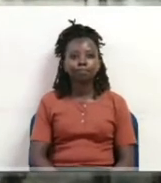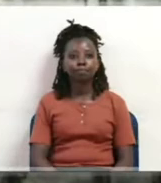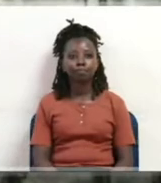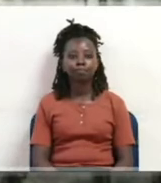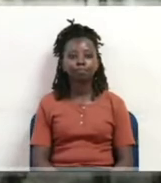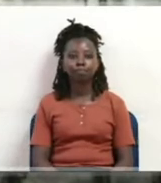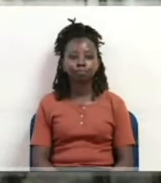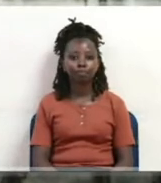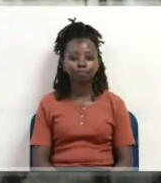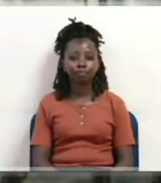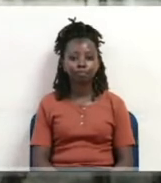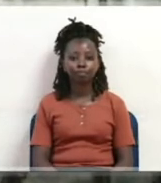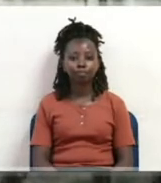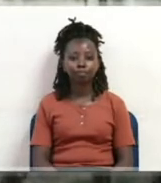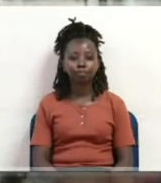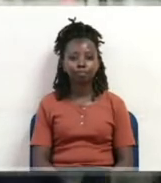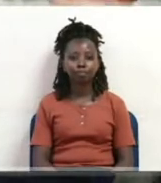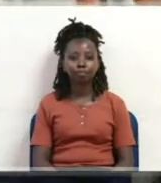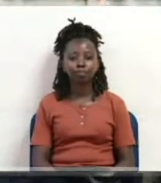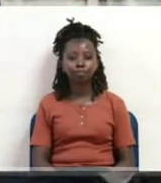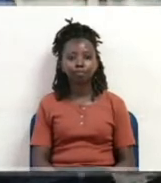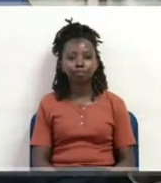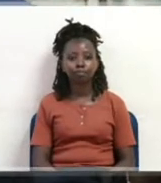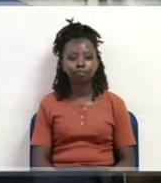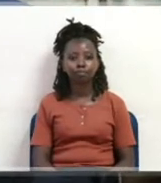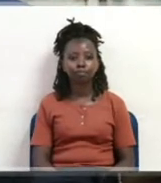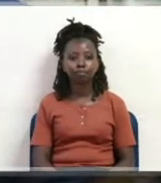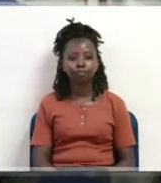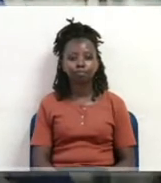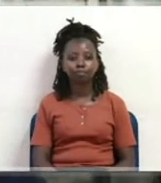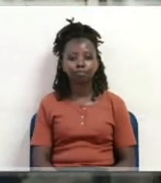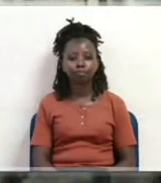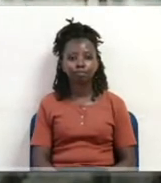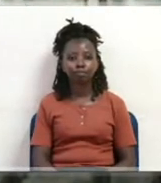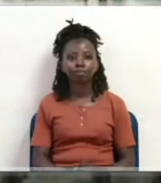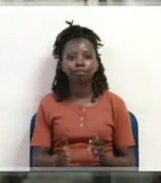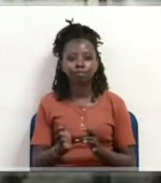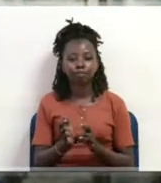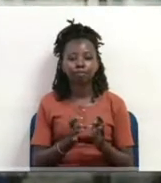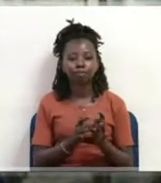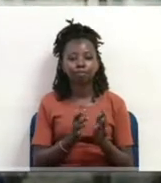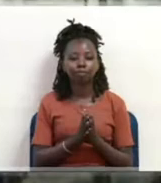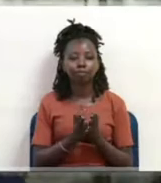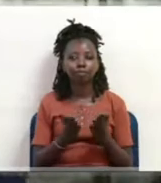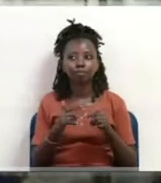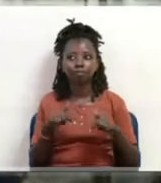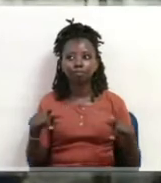Lord. 1 Kings 8 and verse 5 to 6. And King Solomon and all the